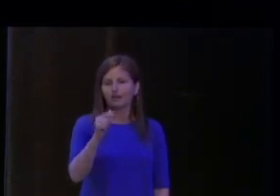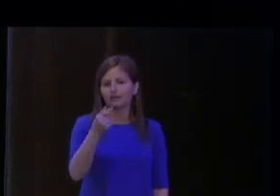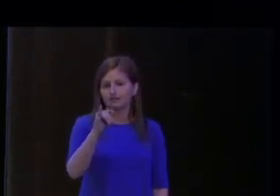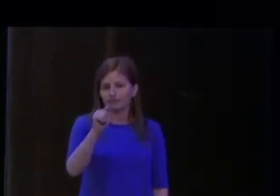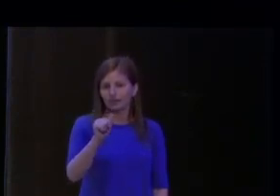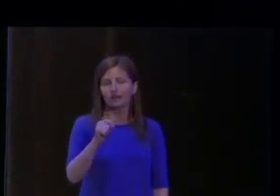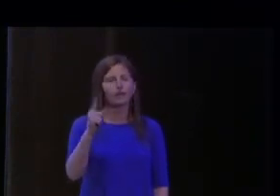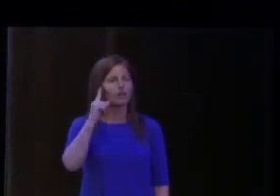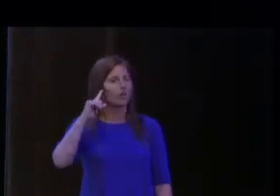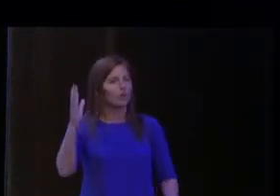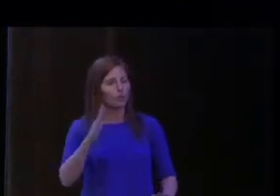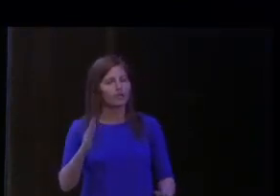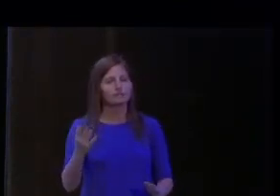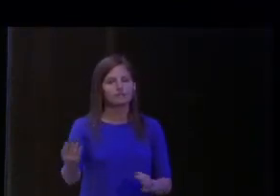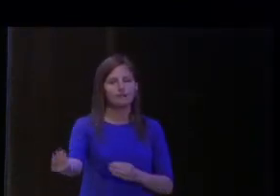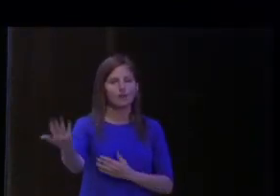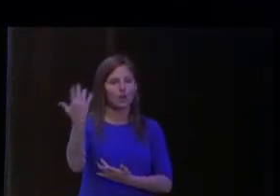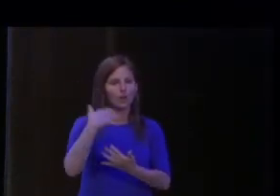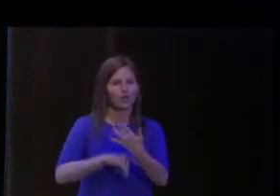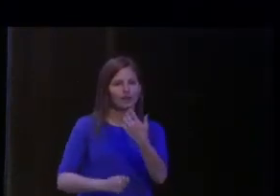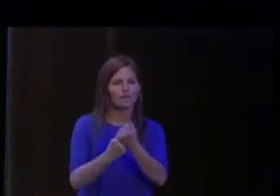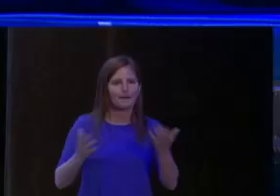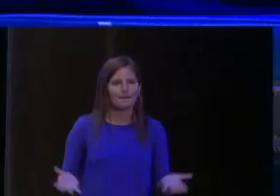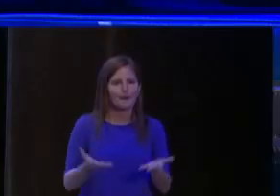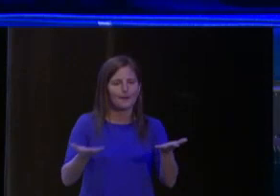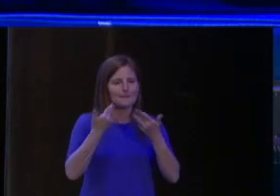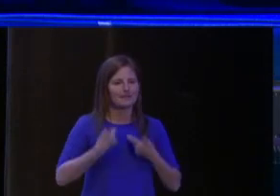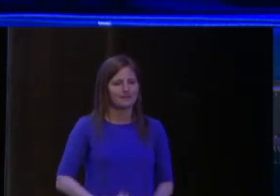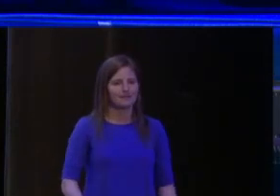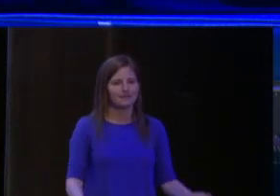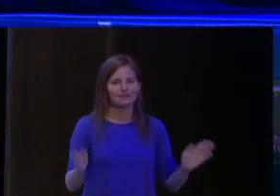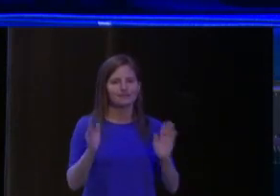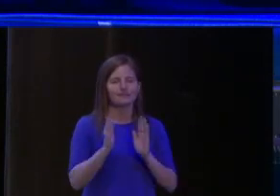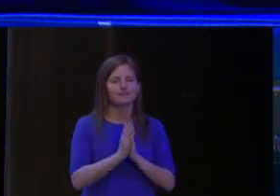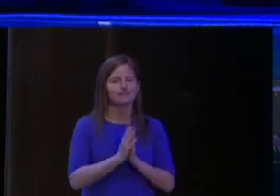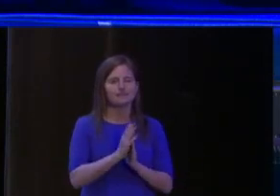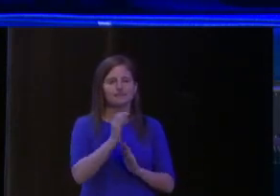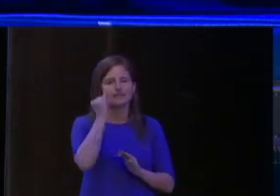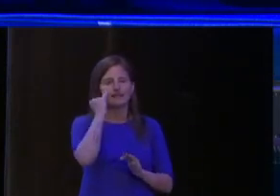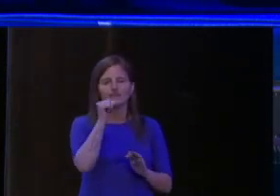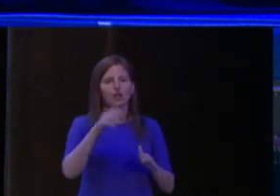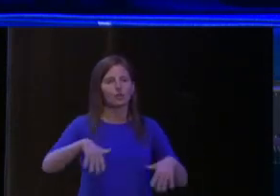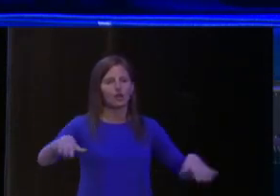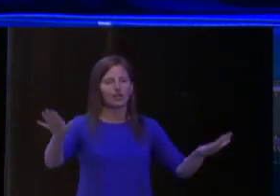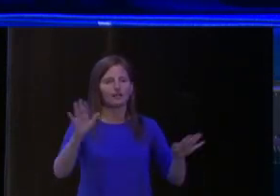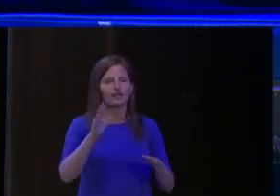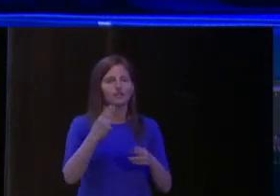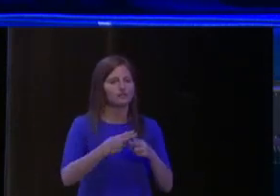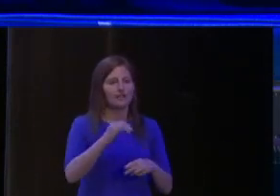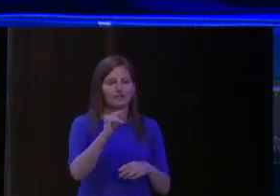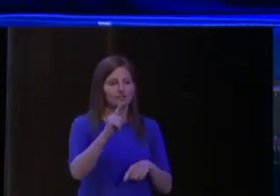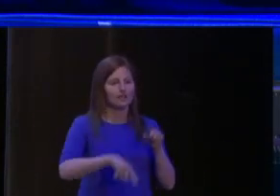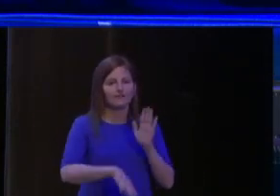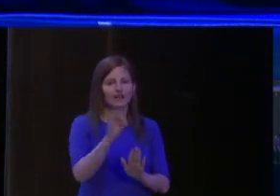the winds blow it not away. Water wets it not, fire burns not, wind blows it not away. When you name it, you can't